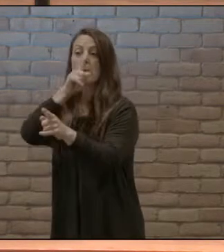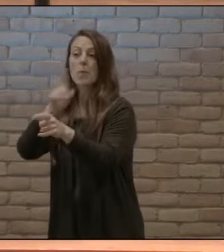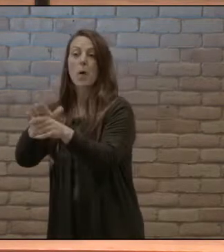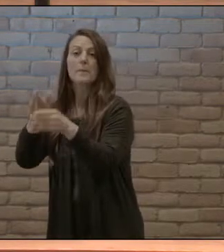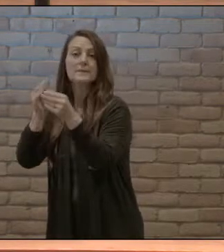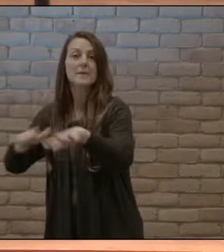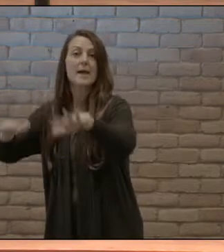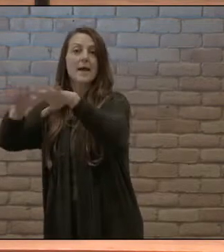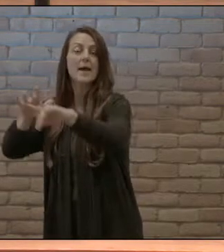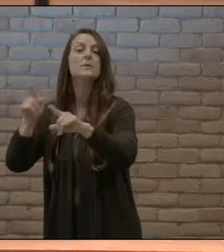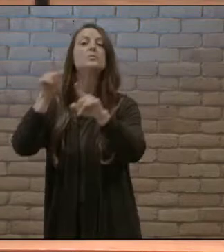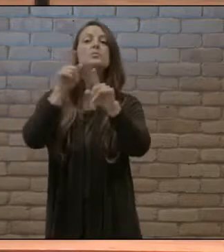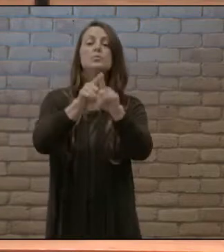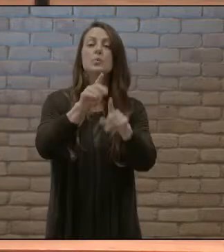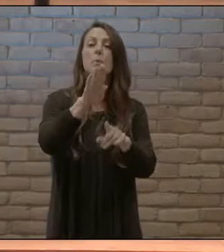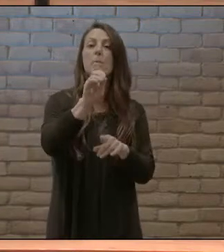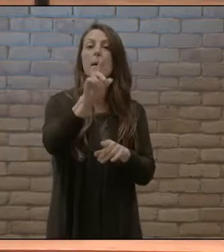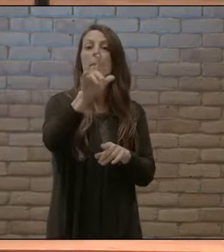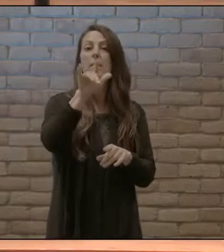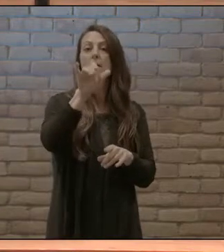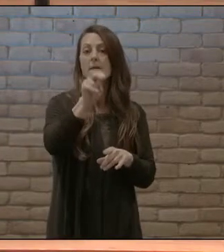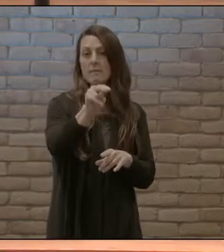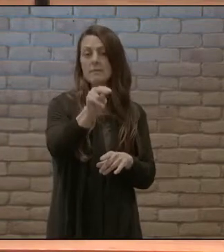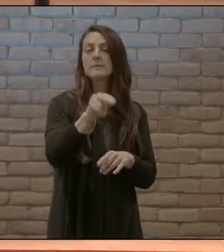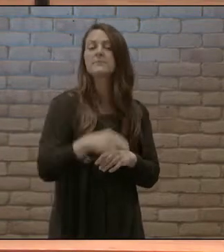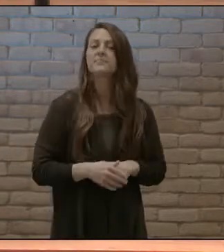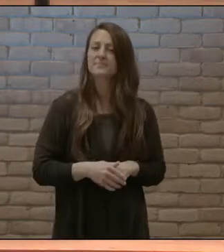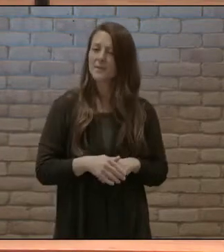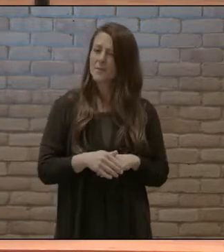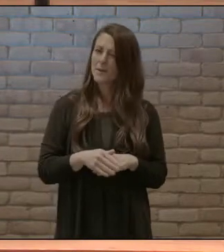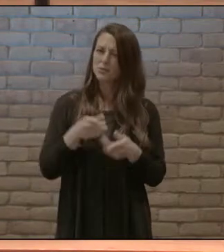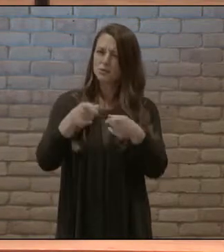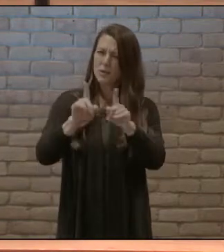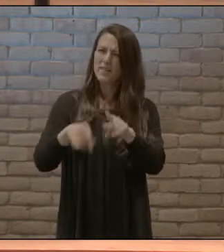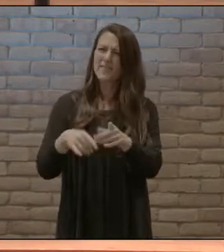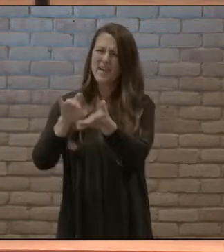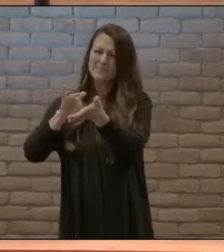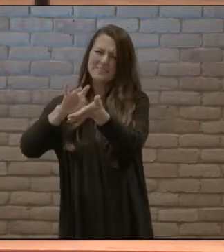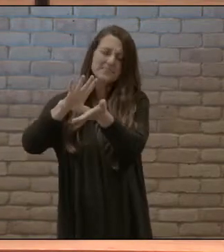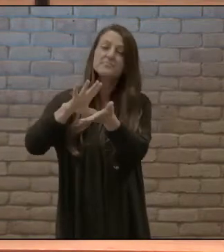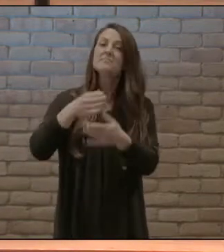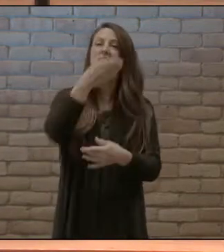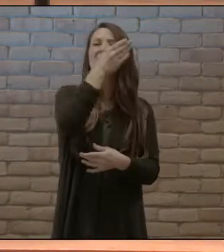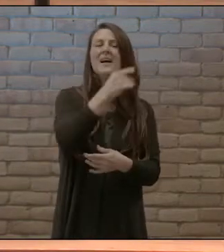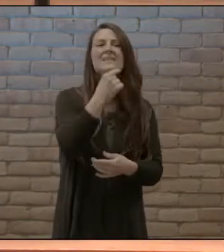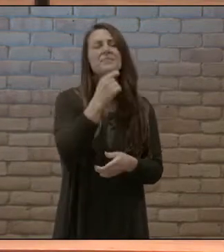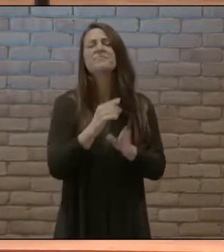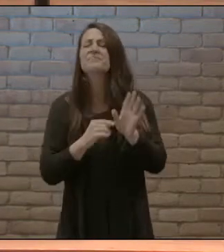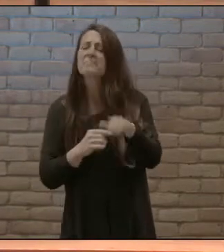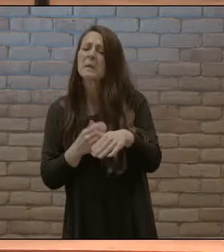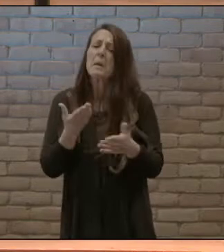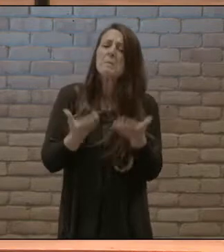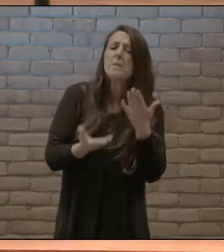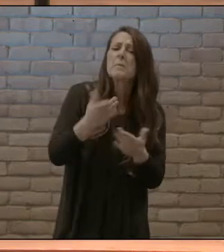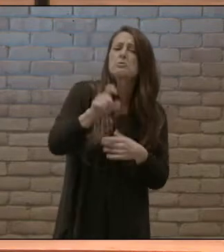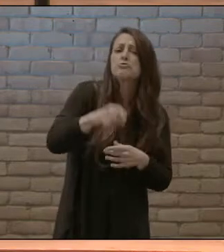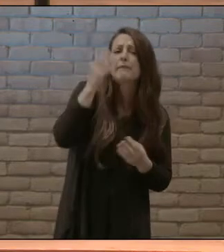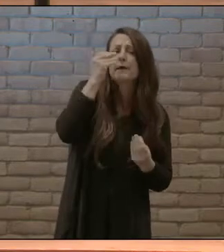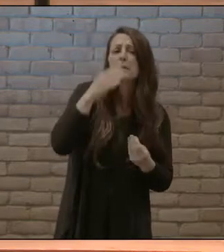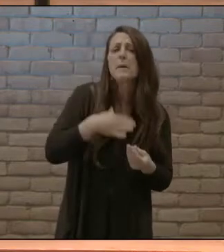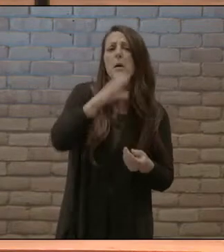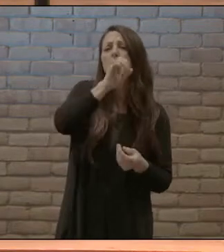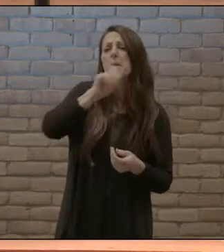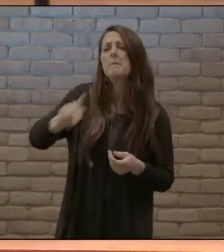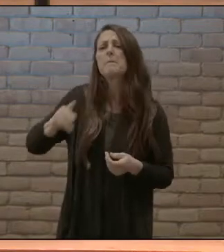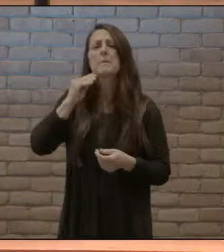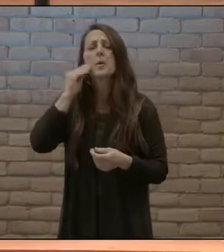And yet it's so interesting that in the midst of that exile, God isn't saying to them, I want you to think about coming back home. But what he's